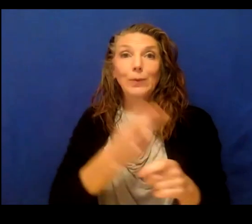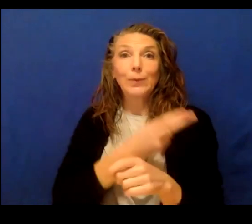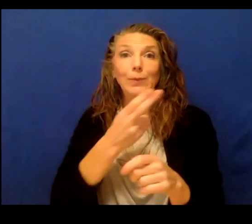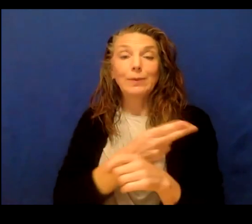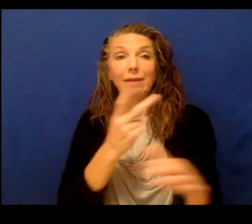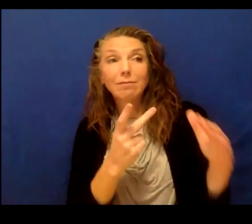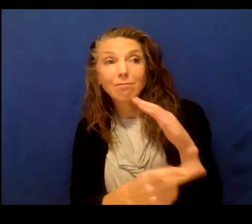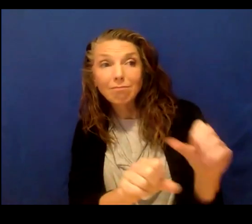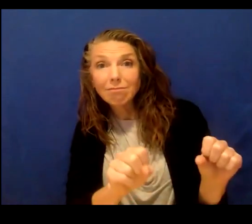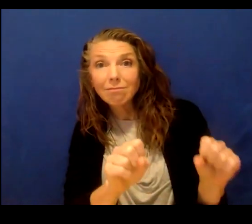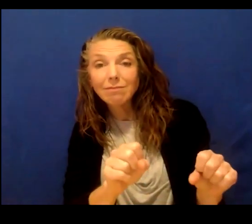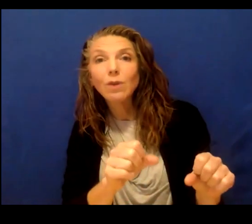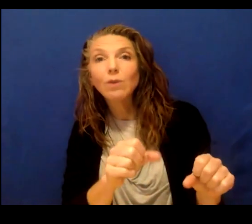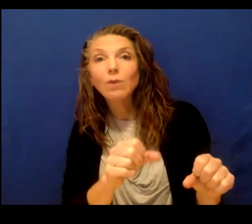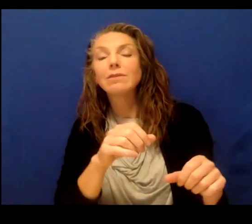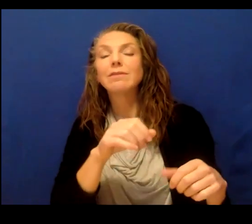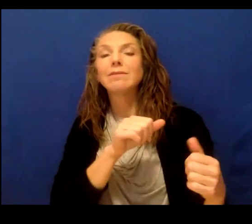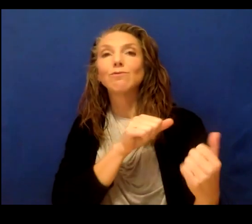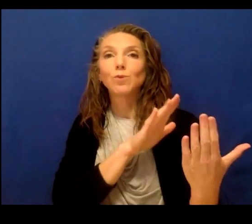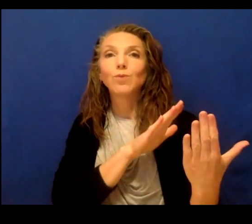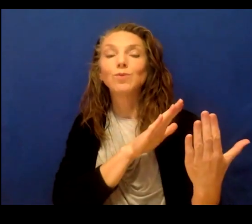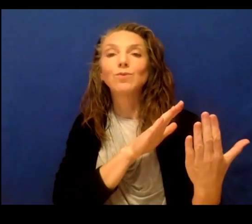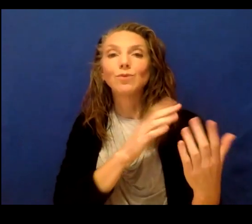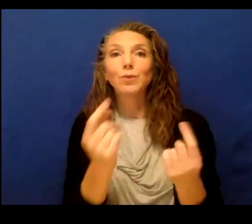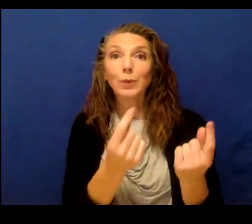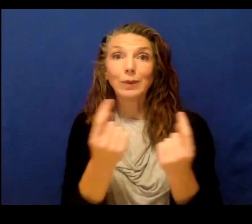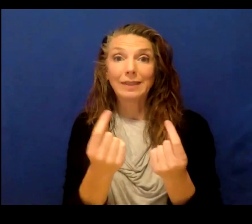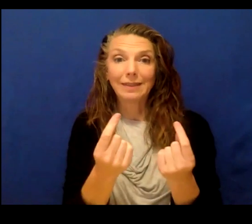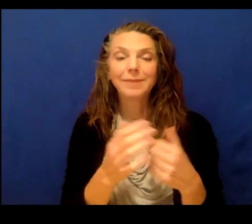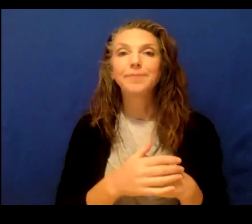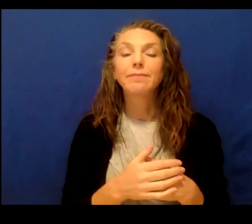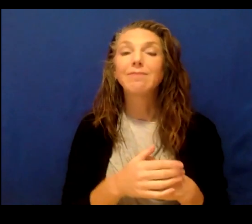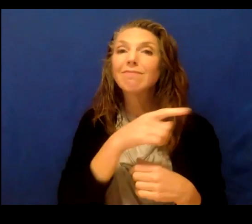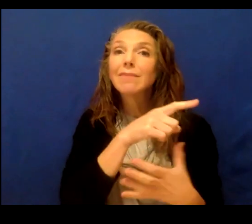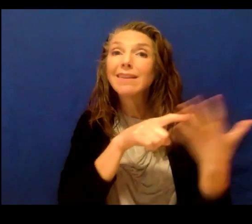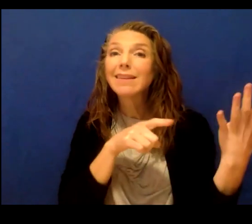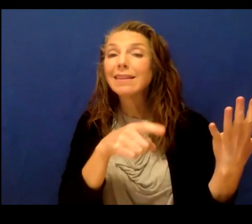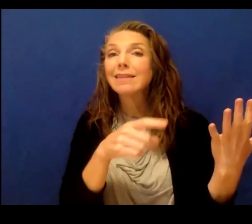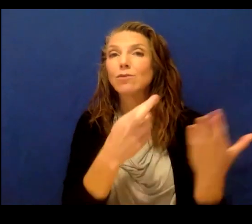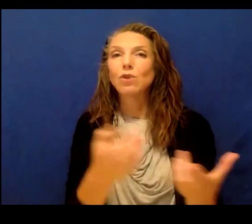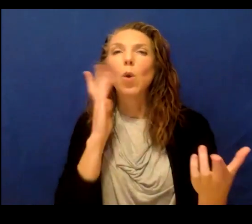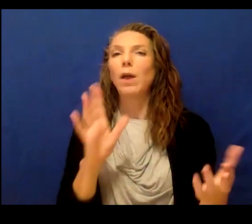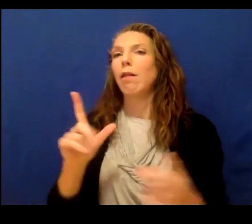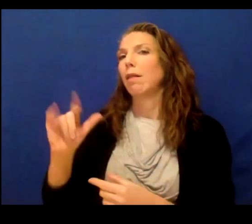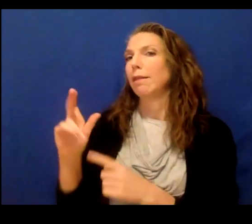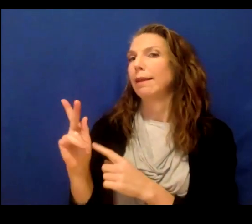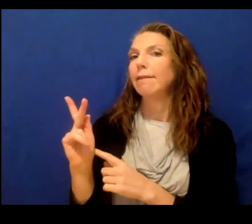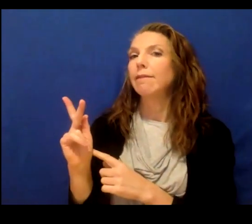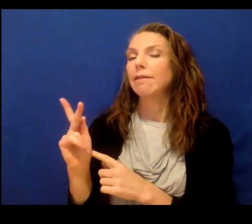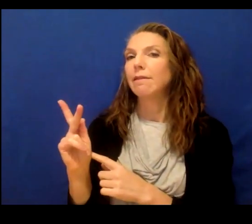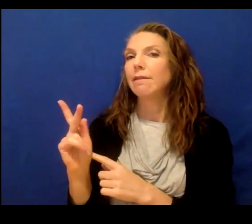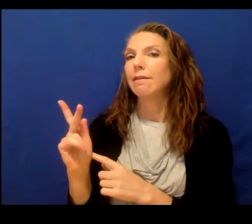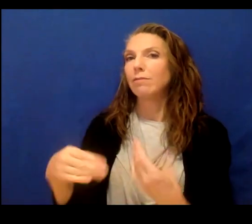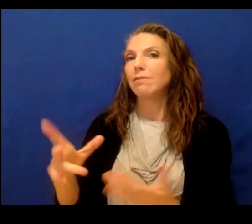within early care and education environments you see on this screen. Many of the resources, and we'll link those that are